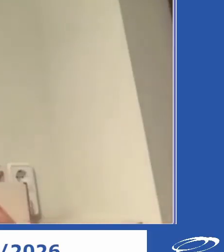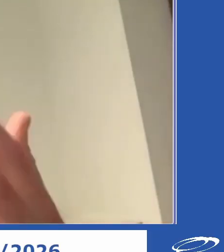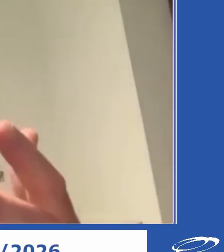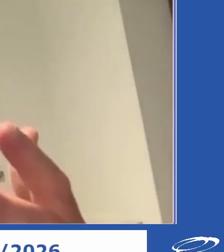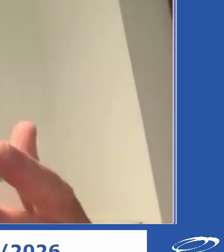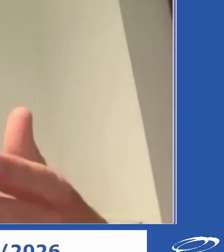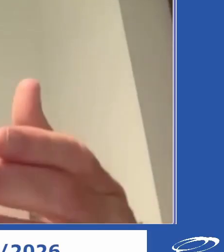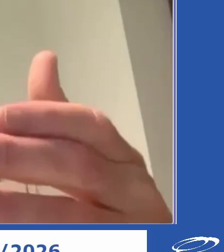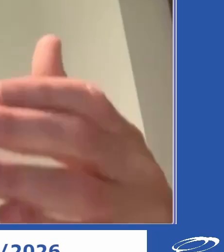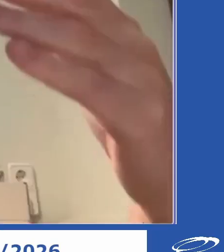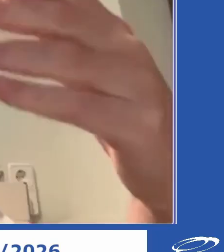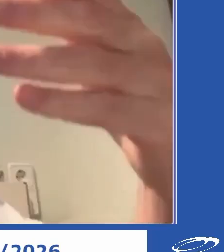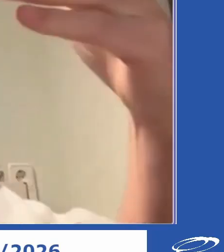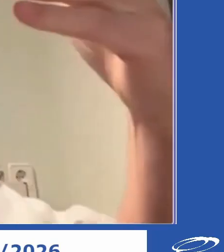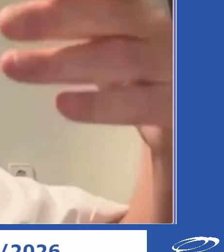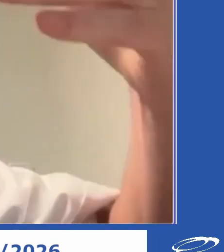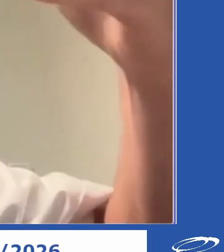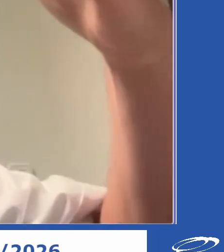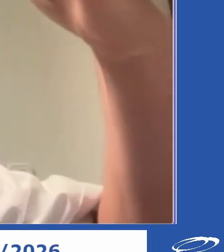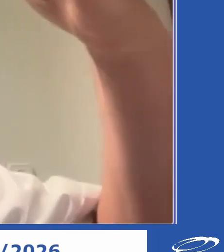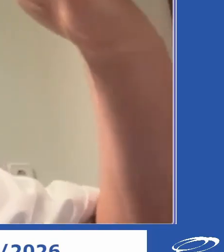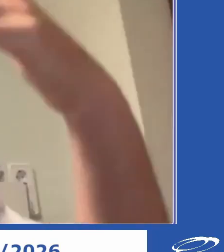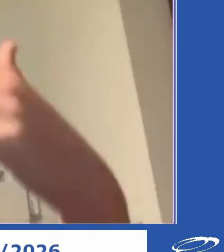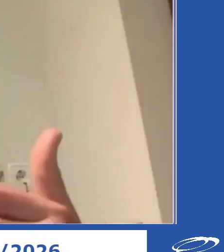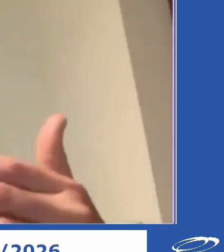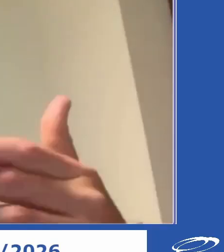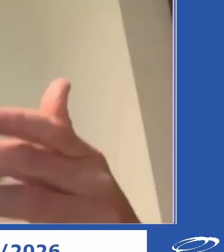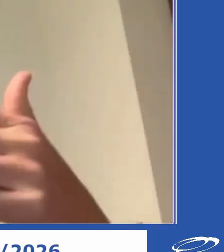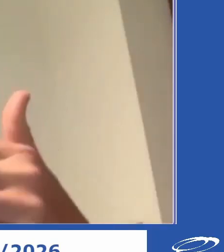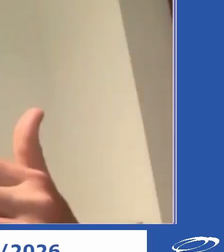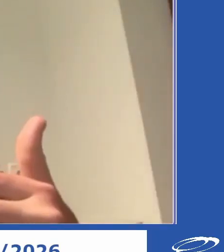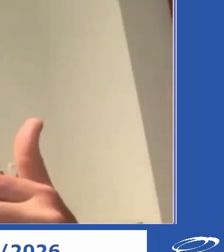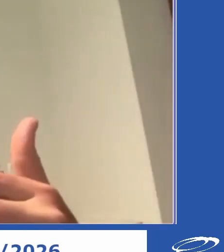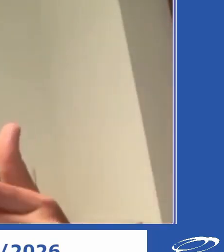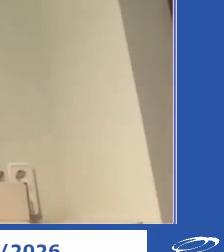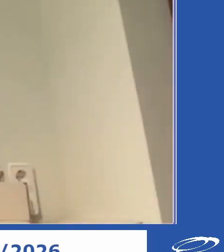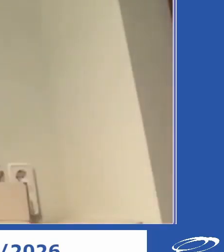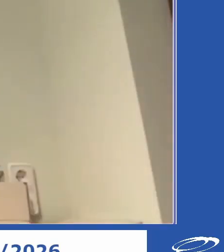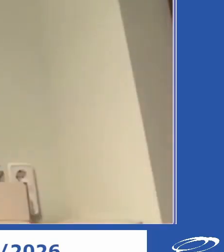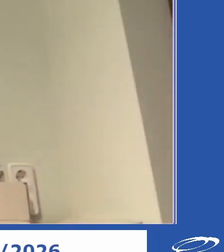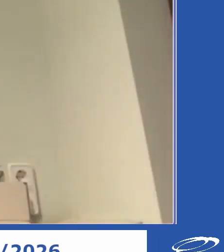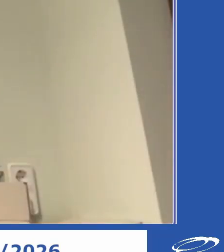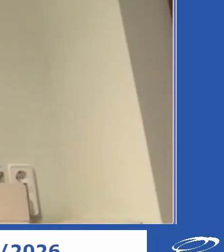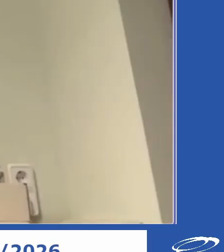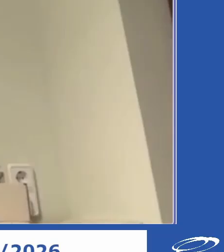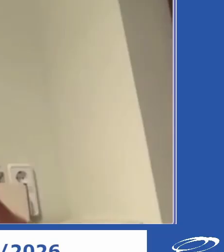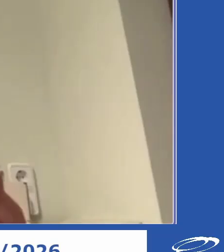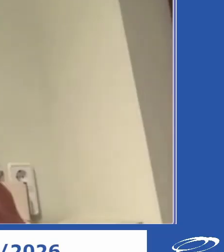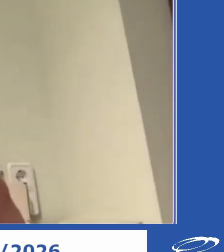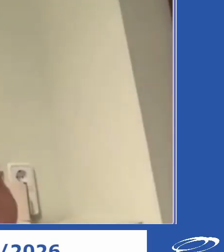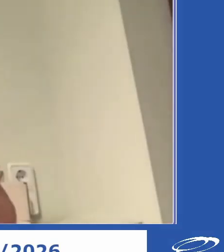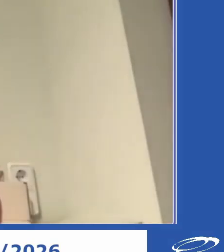is when the patient has received antibiotic in the days before, yeah. And then